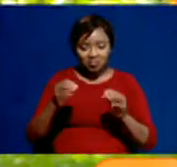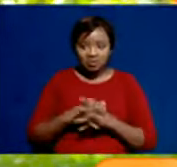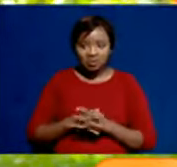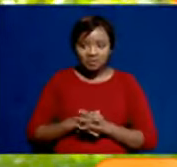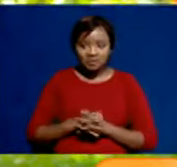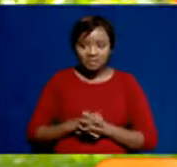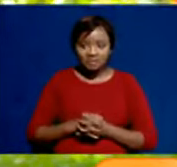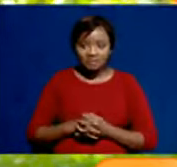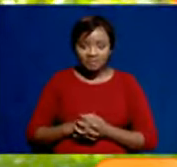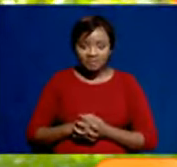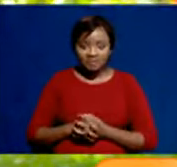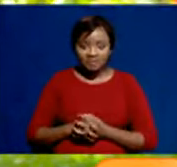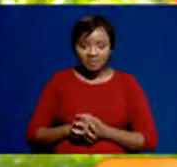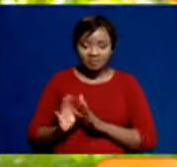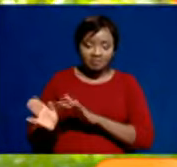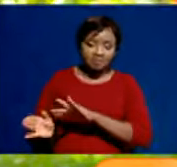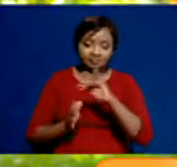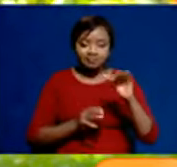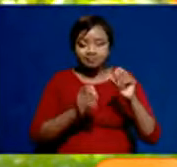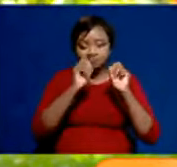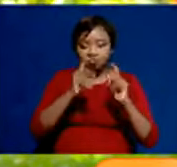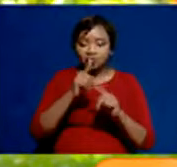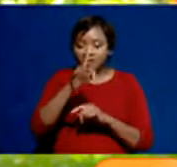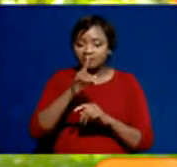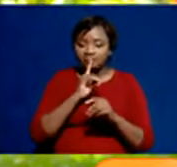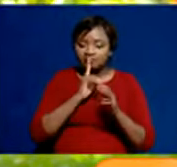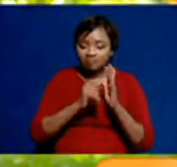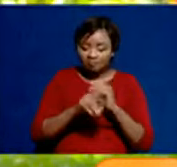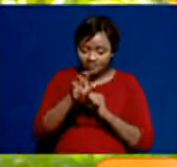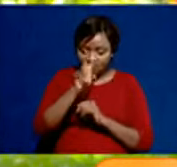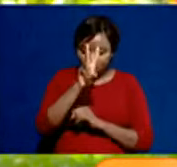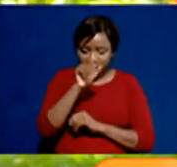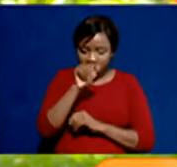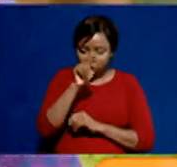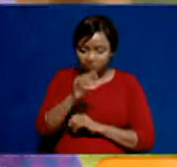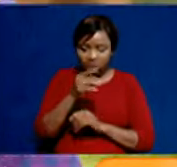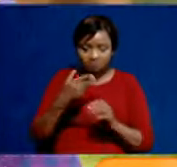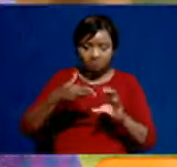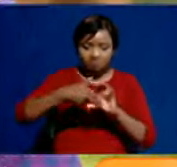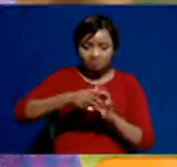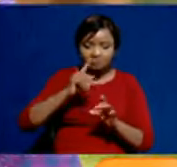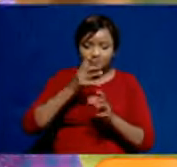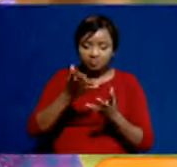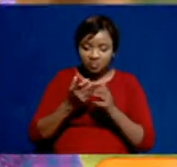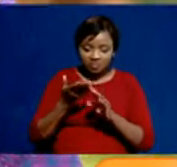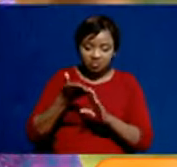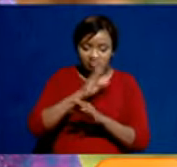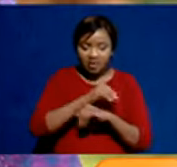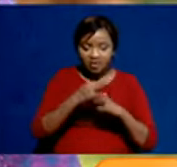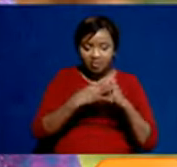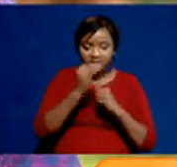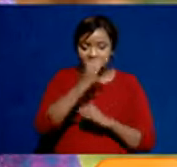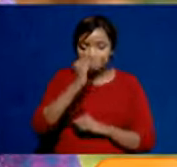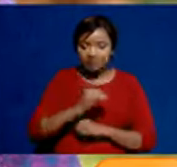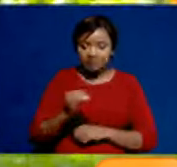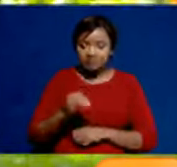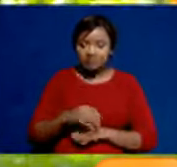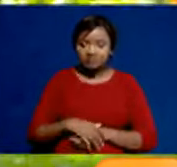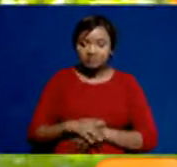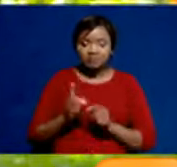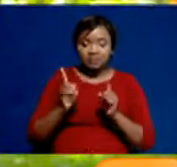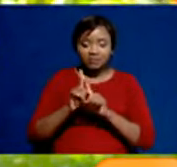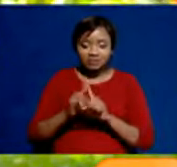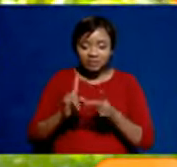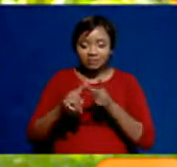Okay. Let me take you back to the VAT on fuel, because they're saying we should take it back to what it was, from 16 back to 8%. And scrap the housing